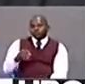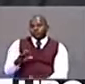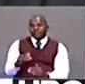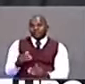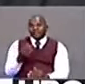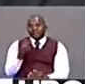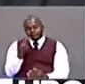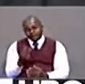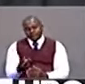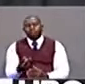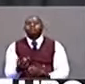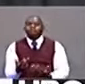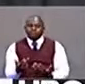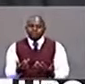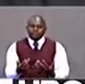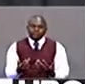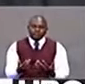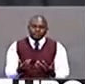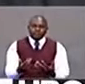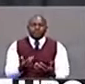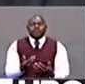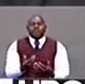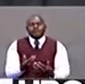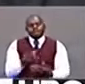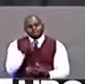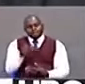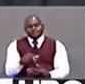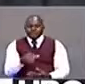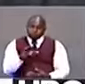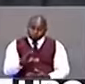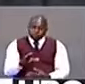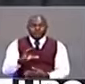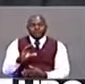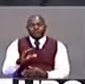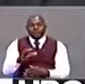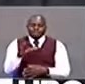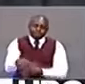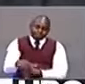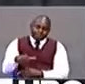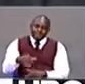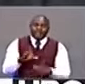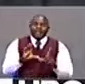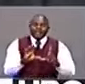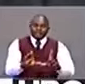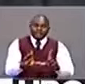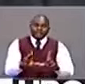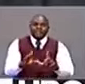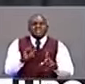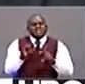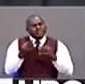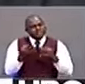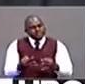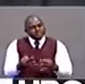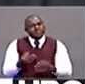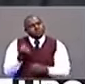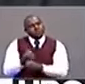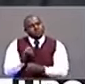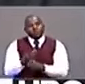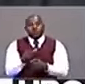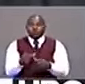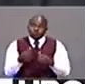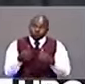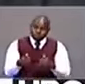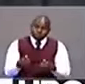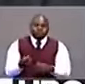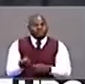discover, when out the person owning the mining license discovered that actually things are working out very well there, then